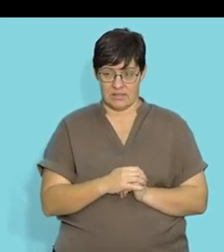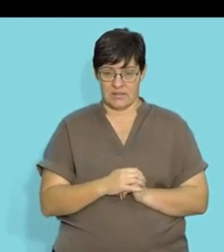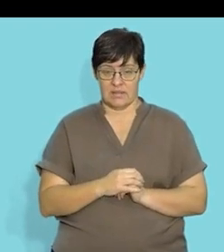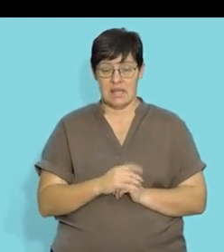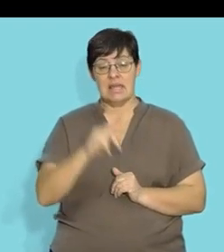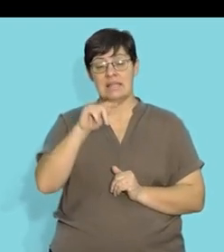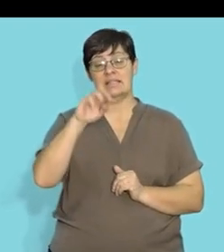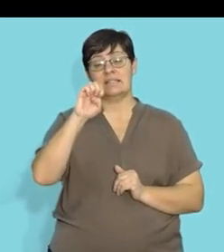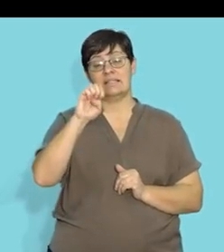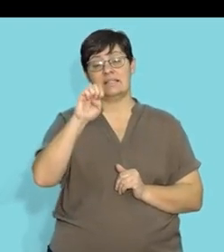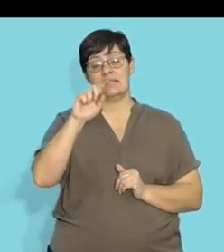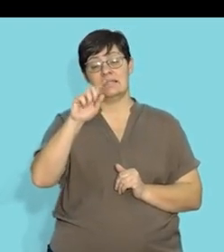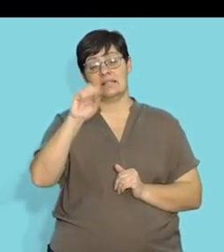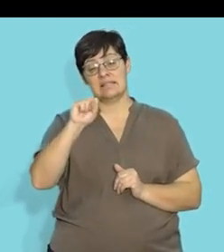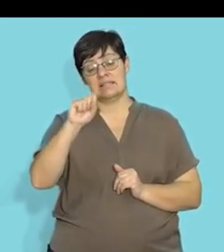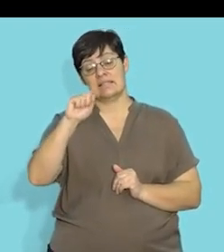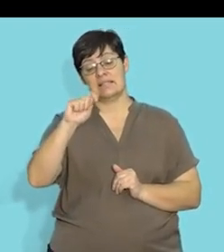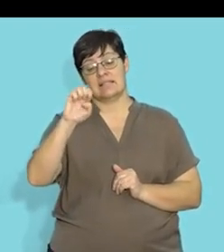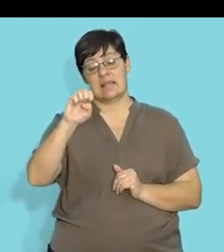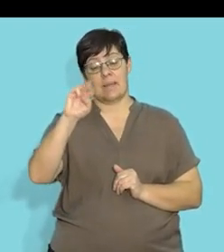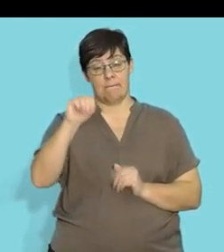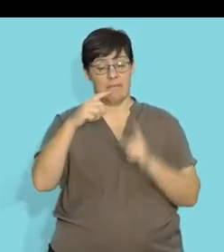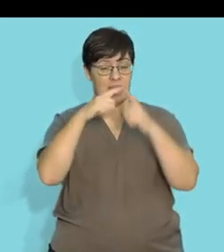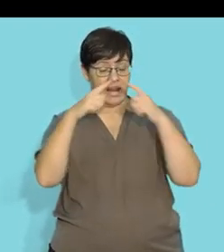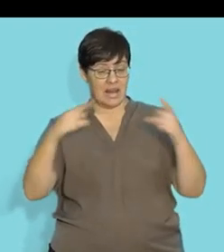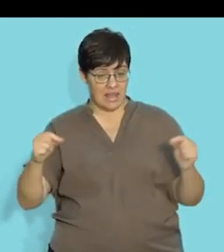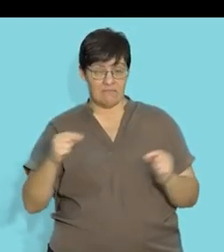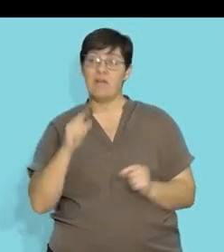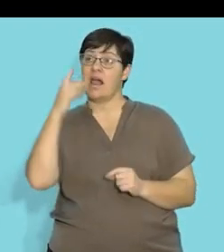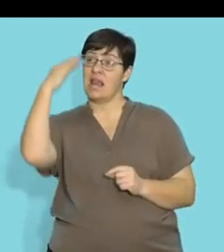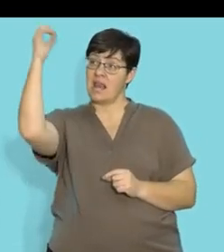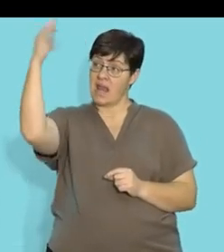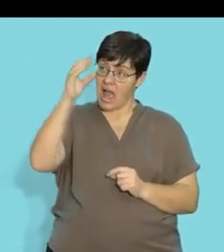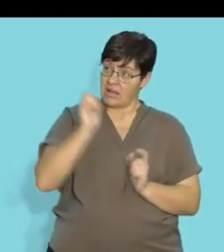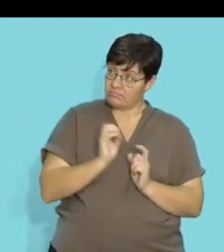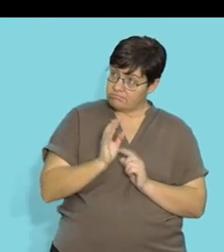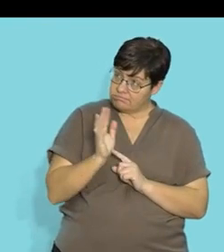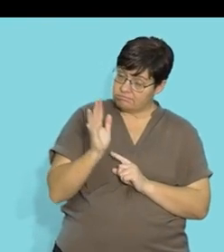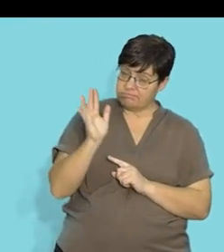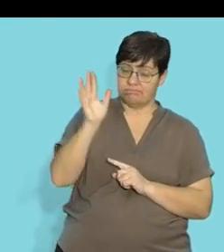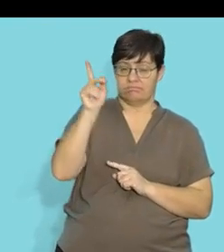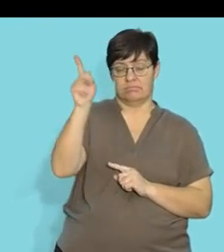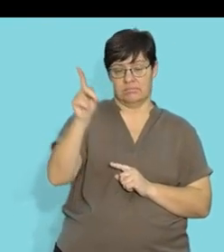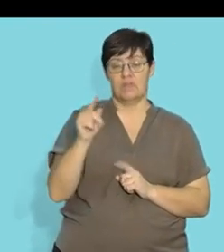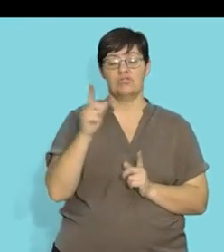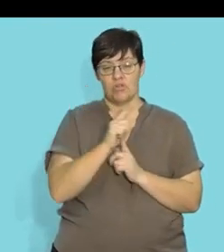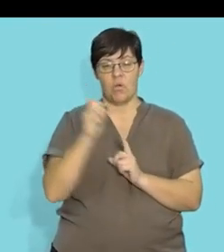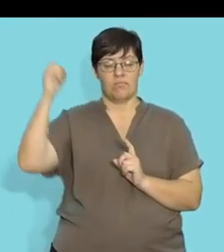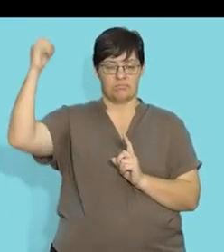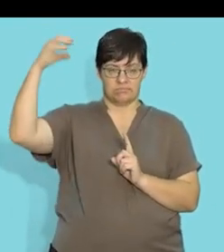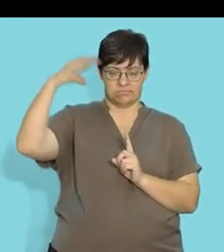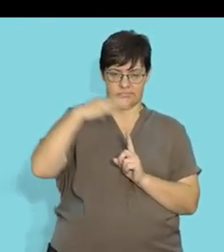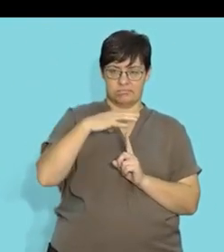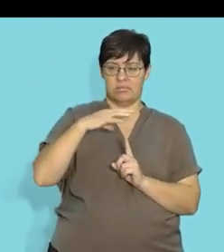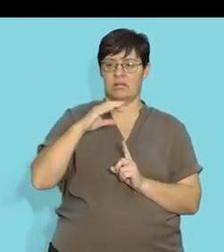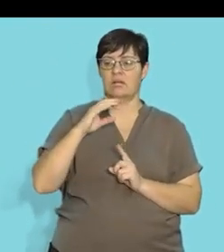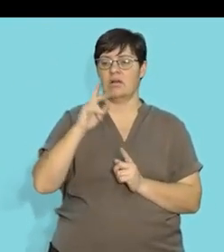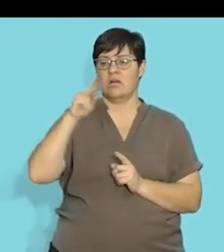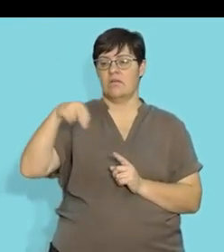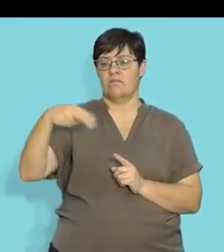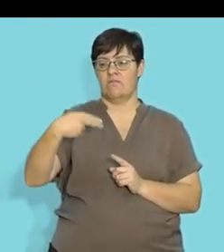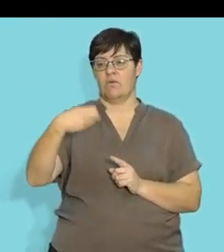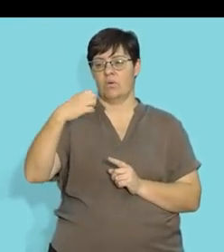grow towards the light to absorb the maximum amount of sunlight, so that photosynthesis is therefore